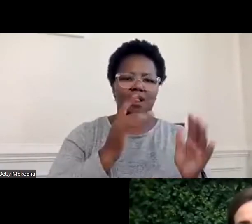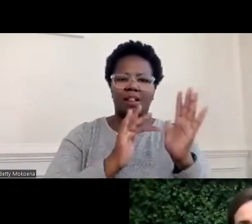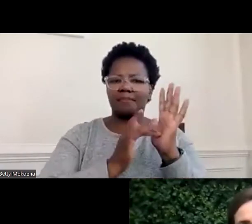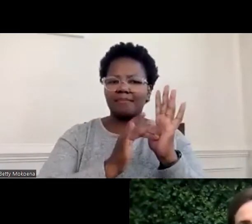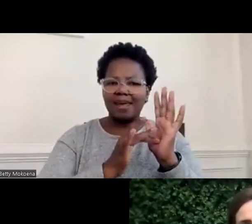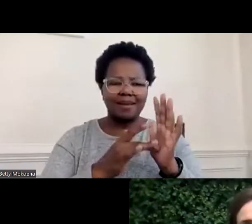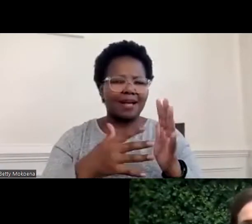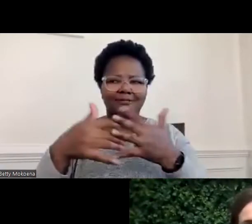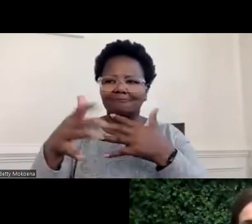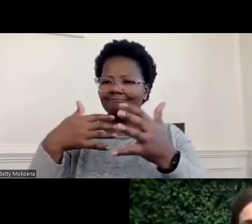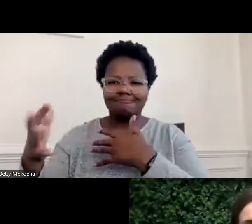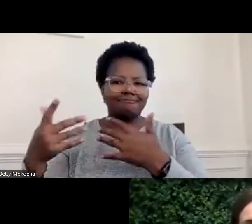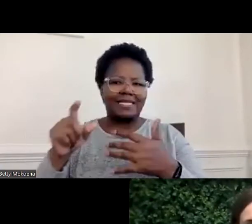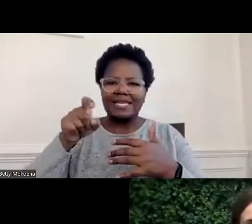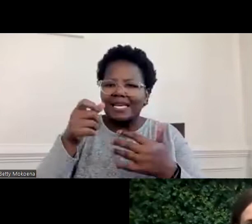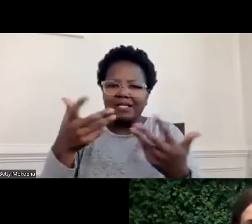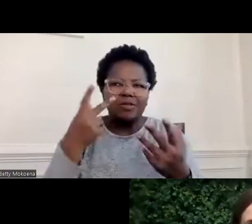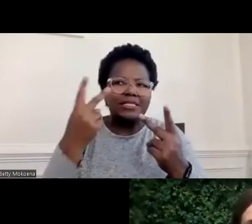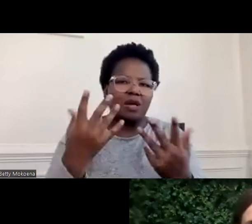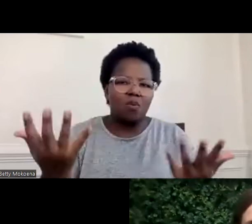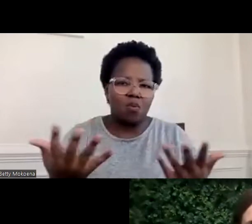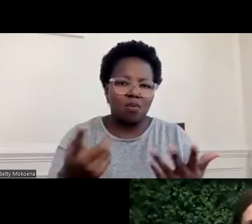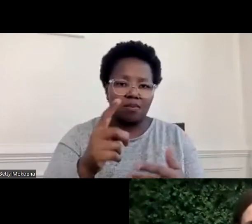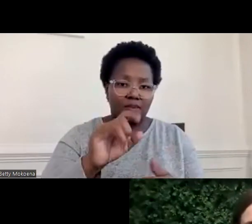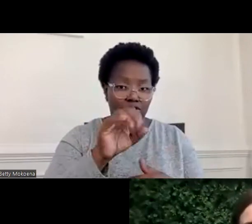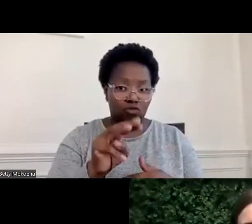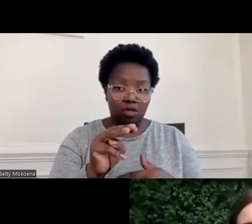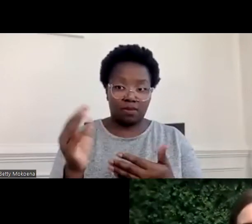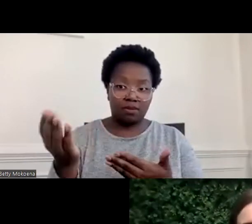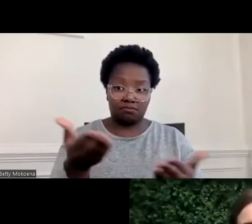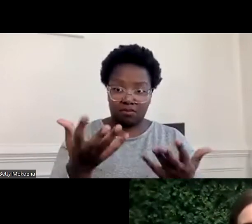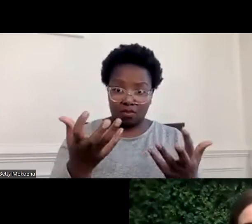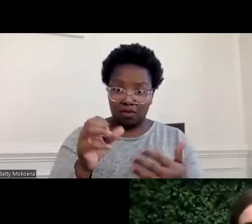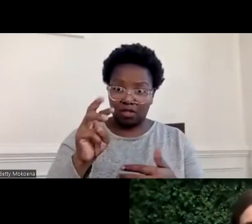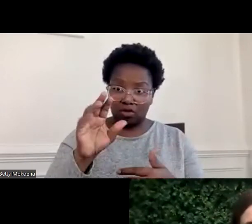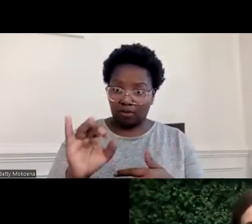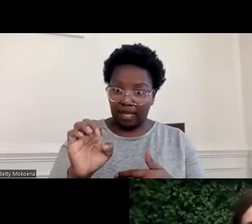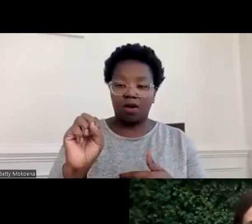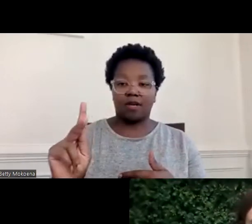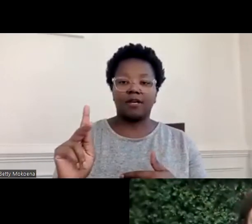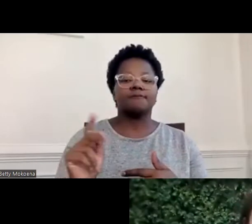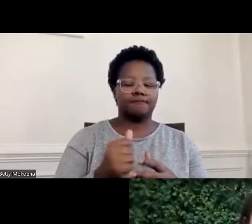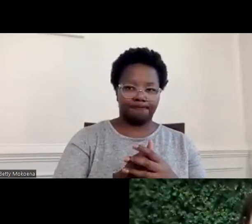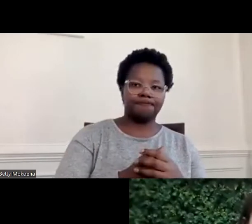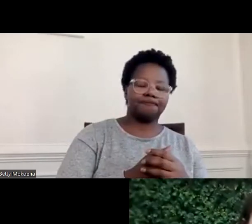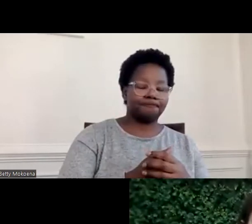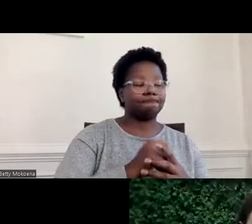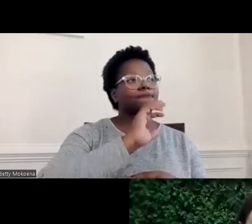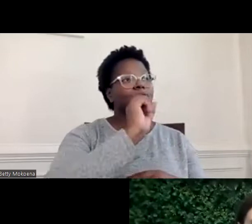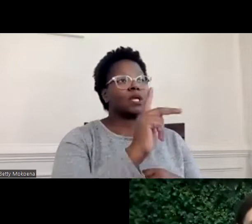or whatever it may be? I see Jamie, you're off mute. Go ahead and jump in. Okay. You